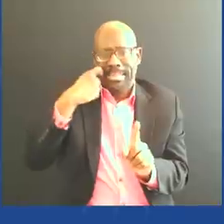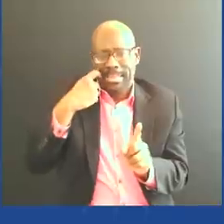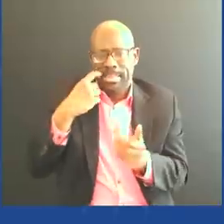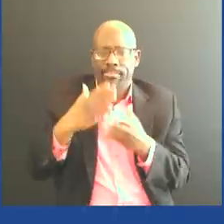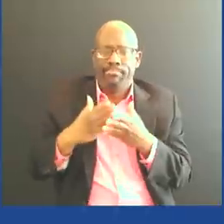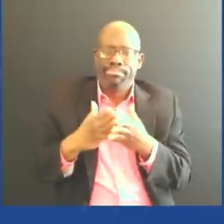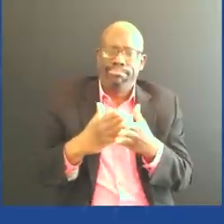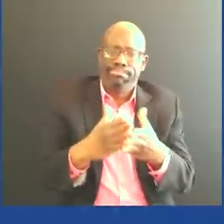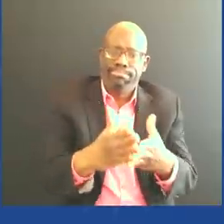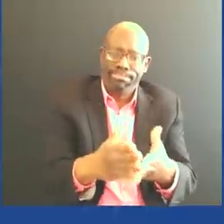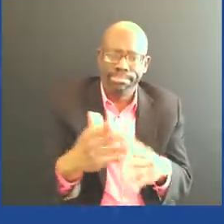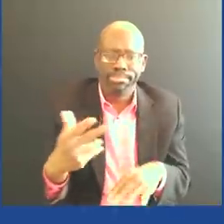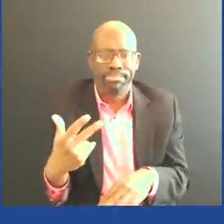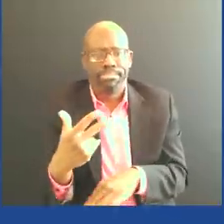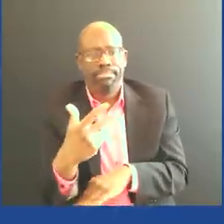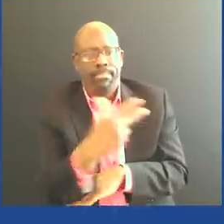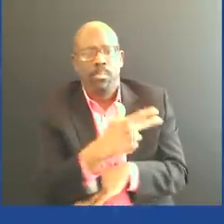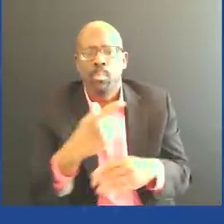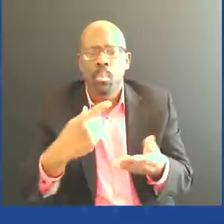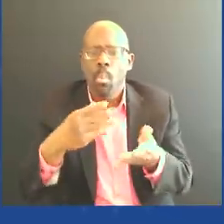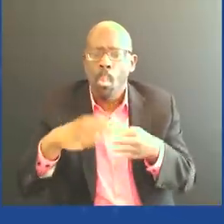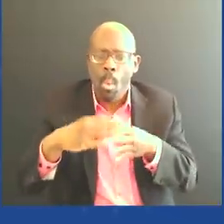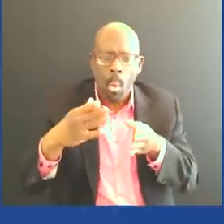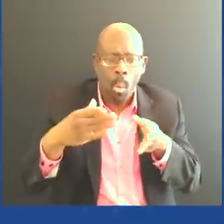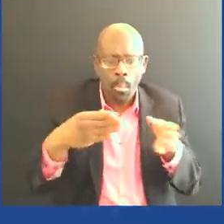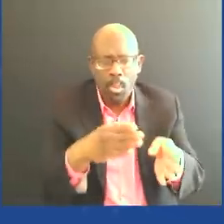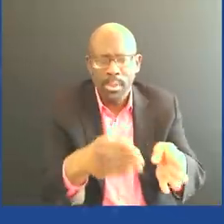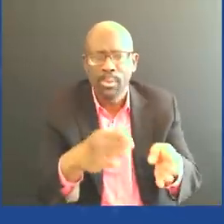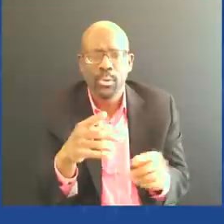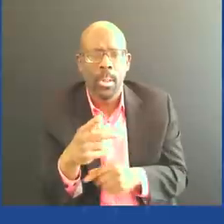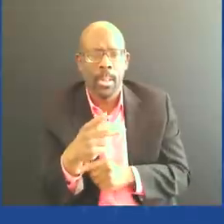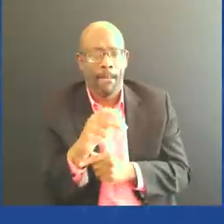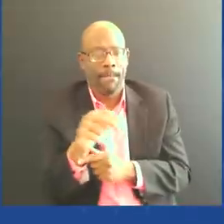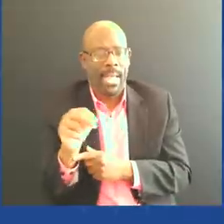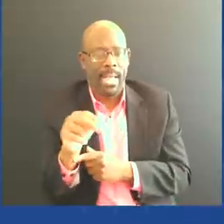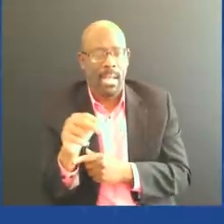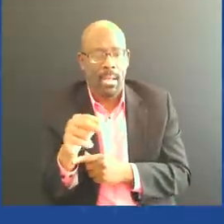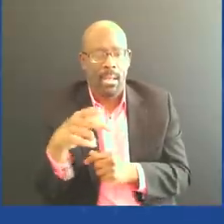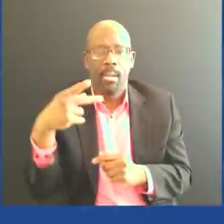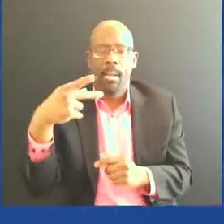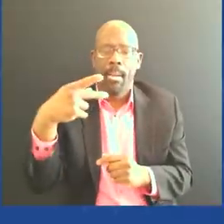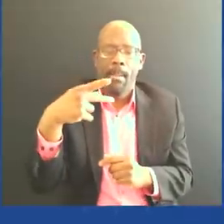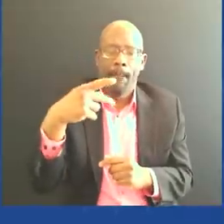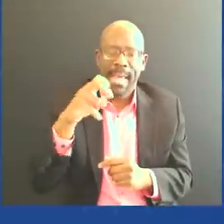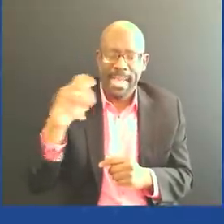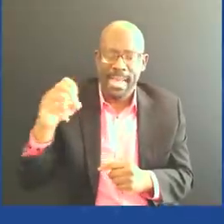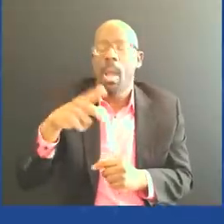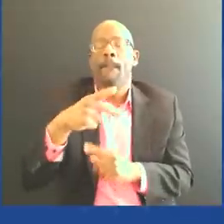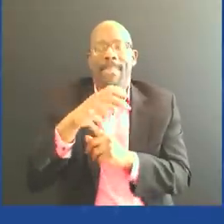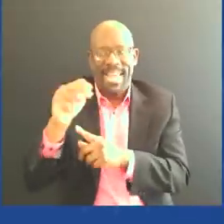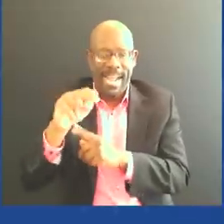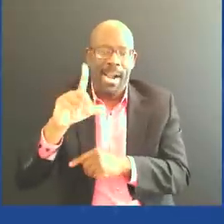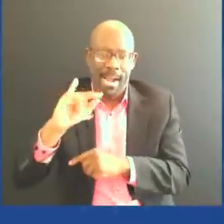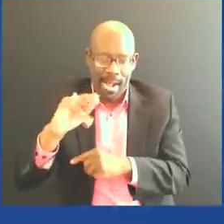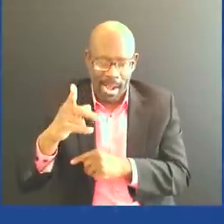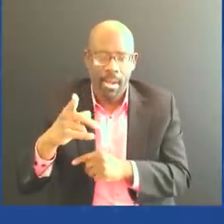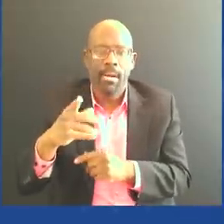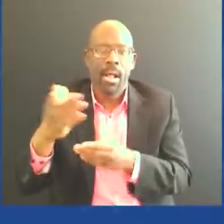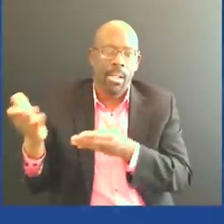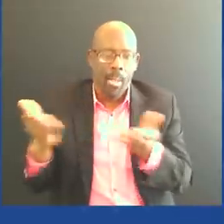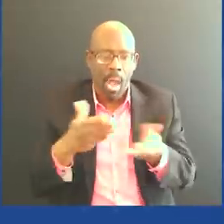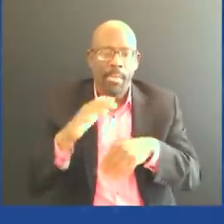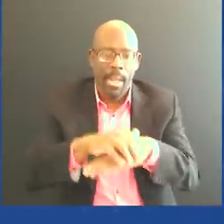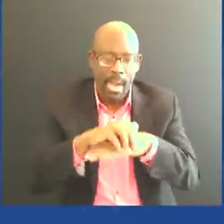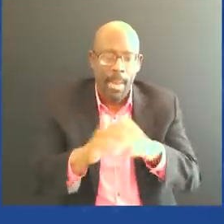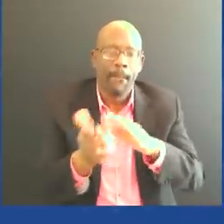Landing, some 25 miles north of us, carrying with him the deeds from the King of England to what would later become the colony of Pennsylvania and the lower three